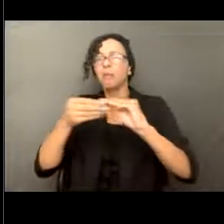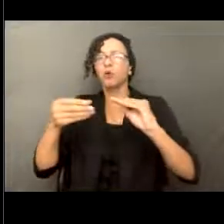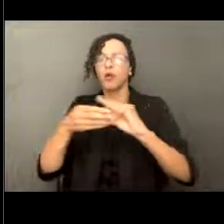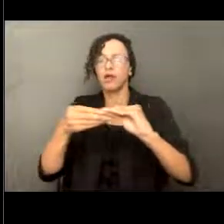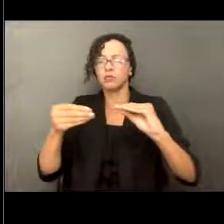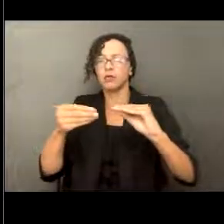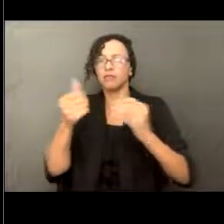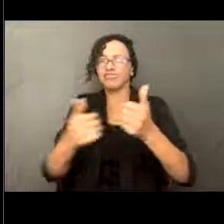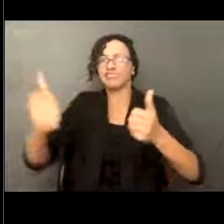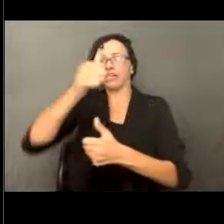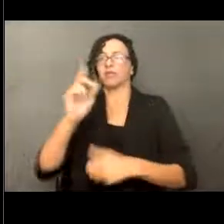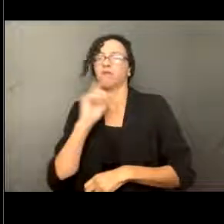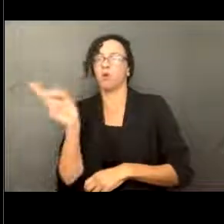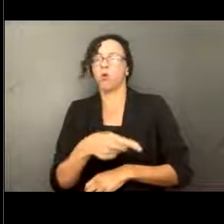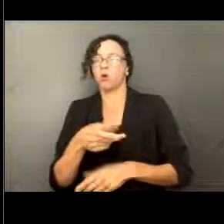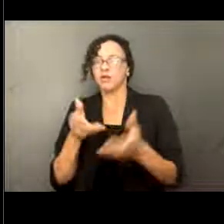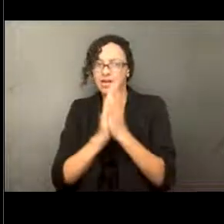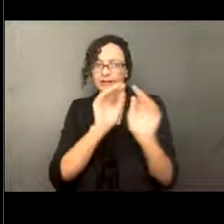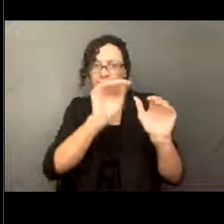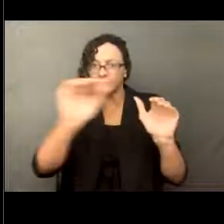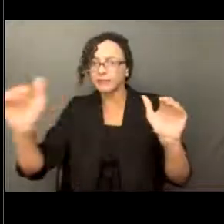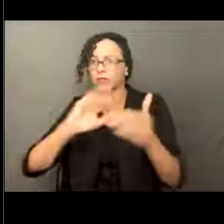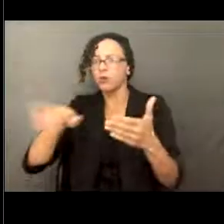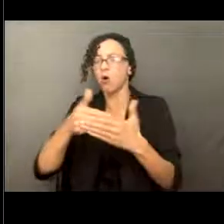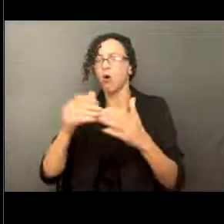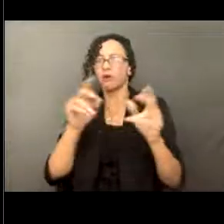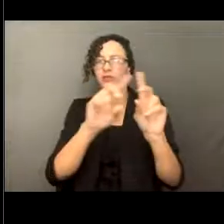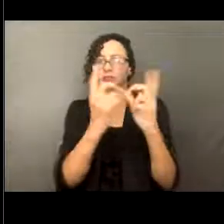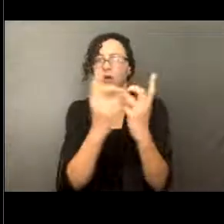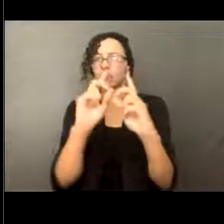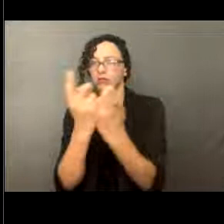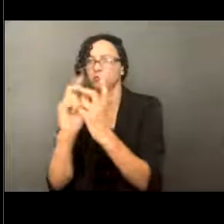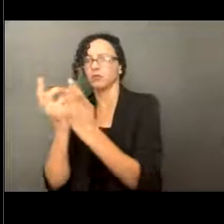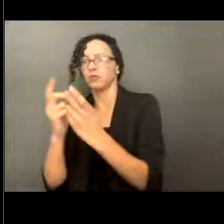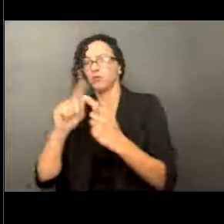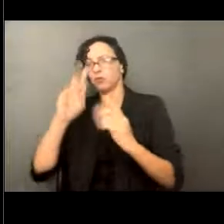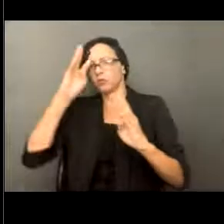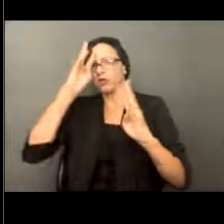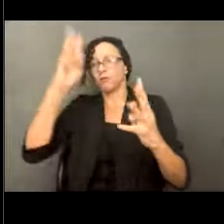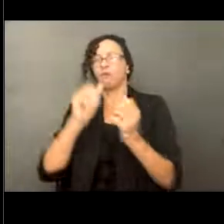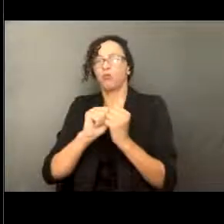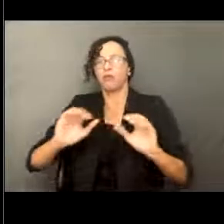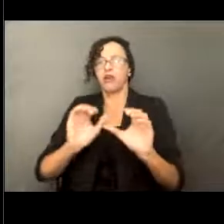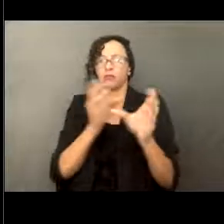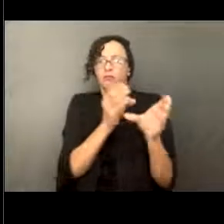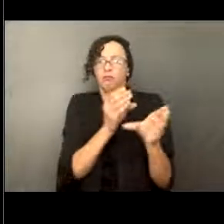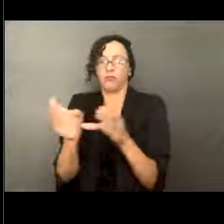departments to come up with action plans to continue to address challenges.